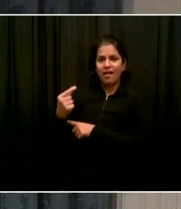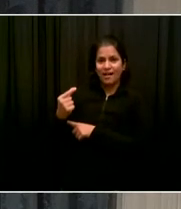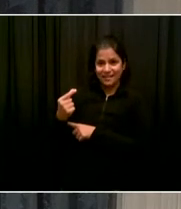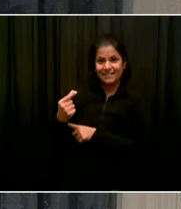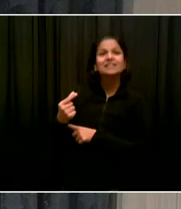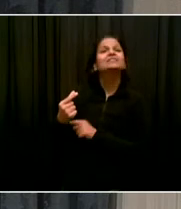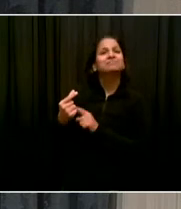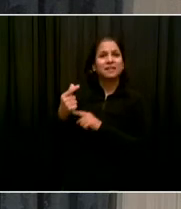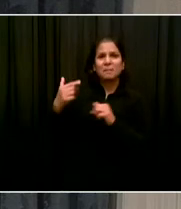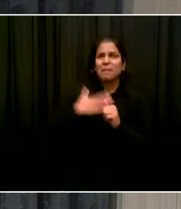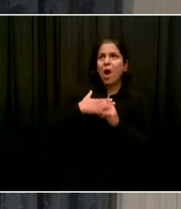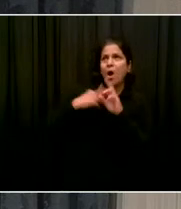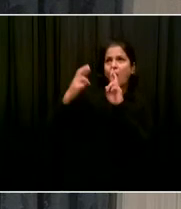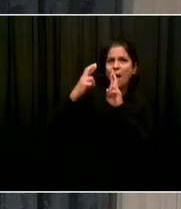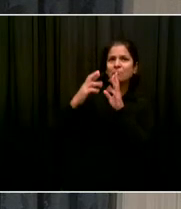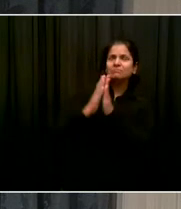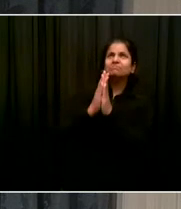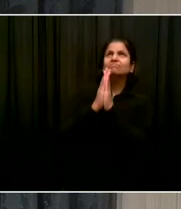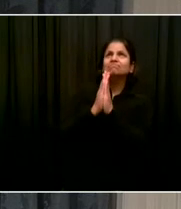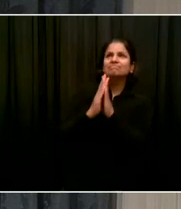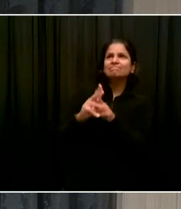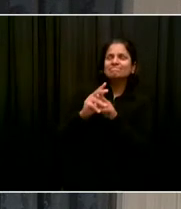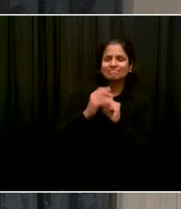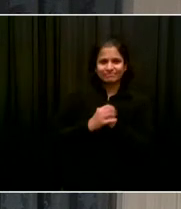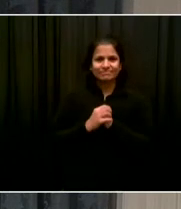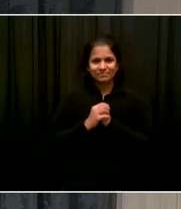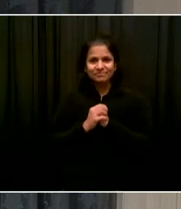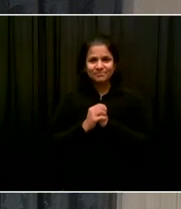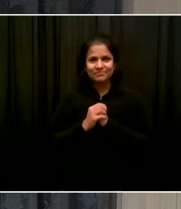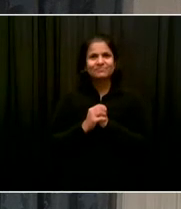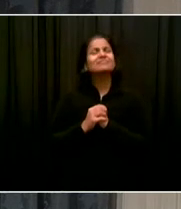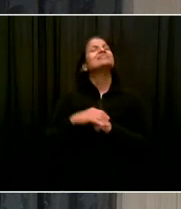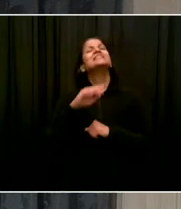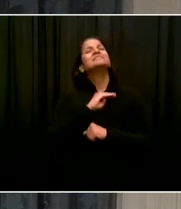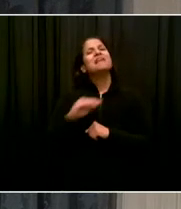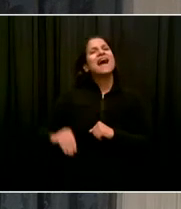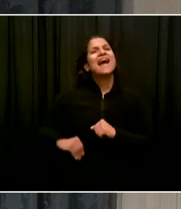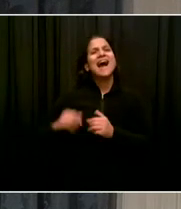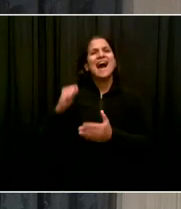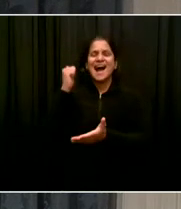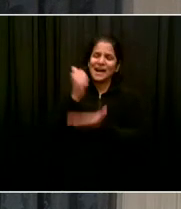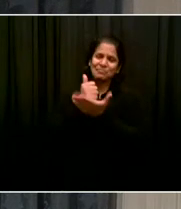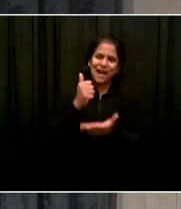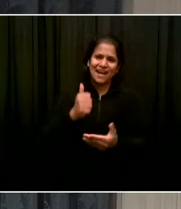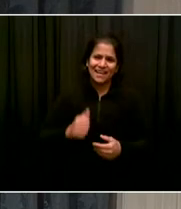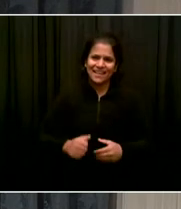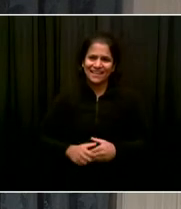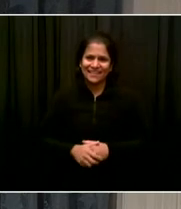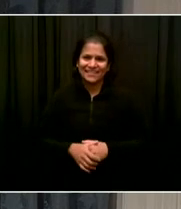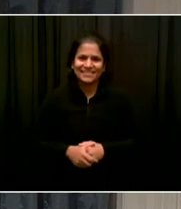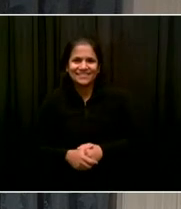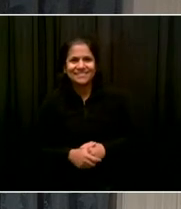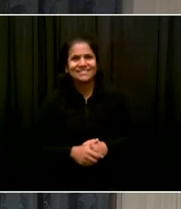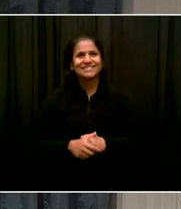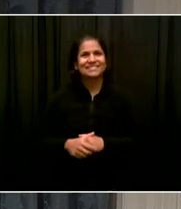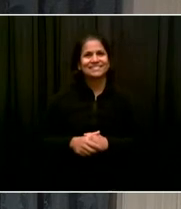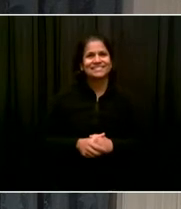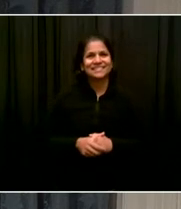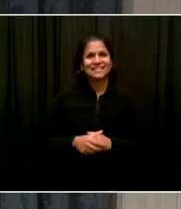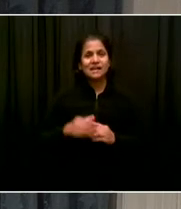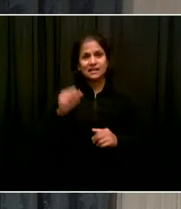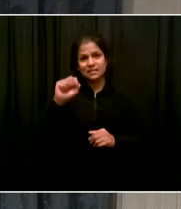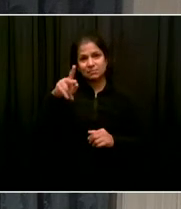Orange and blue skies. Amen. Mm-hmm. Spike, you are truly a treasure. Thank you very much. And the ultimate New